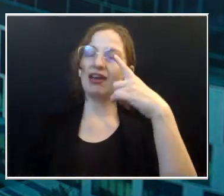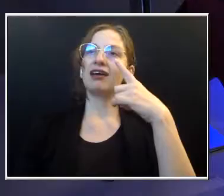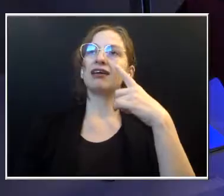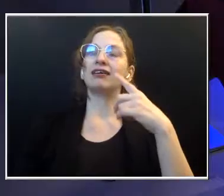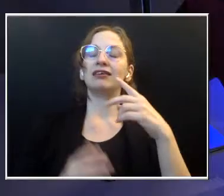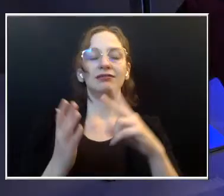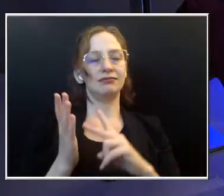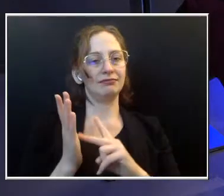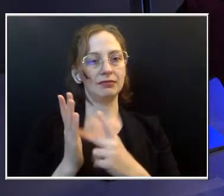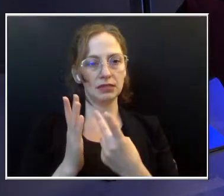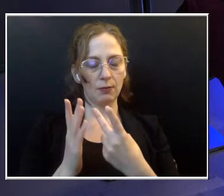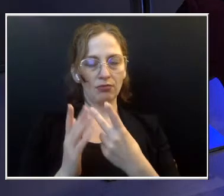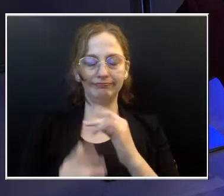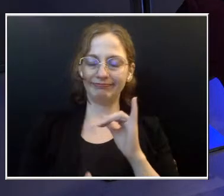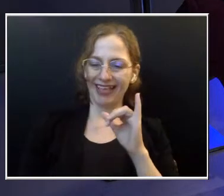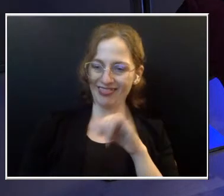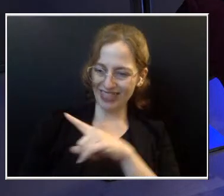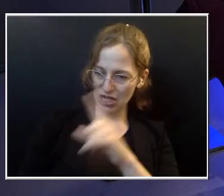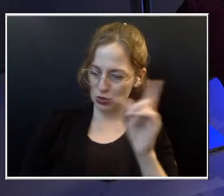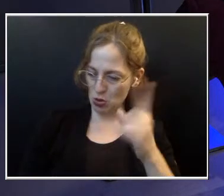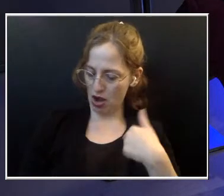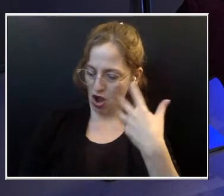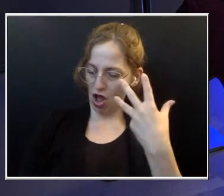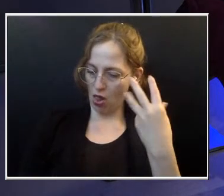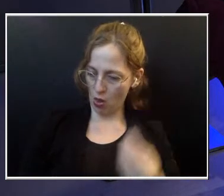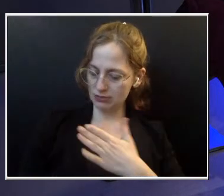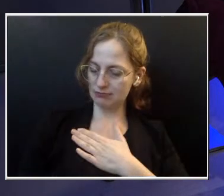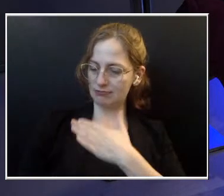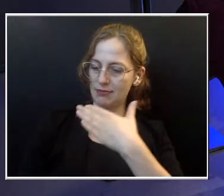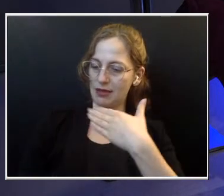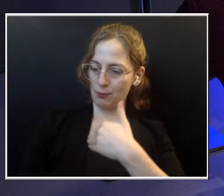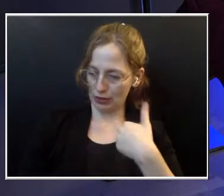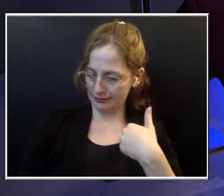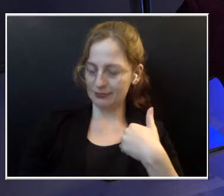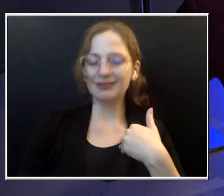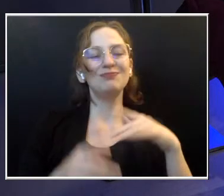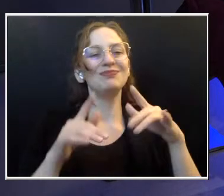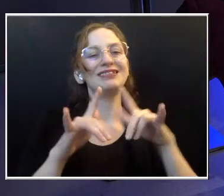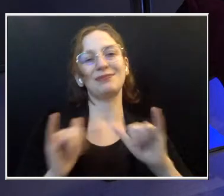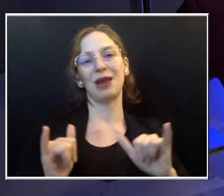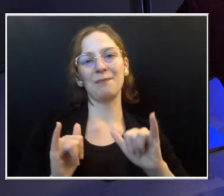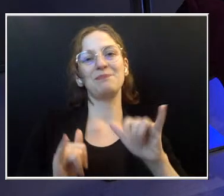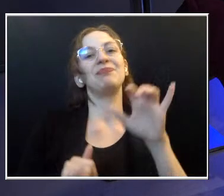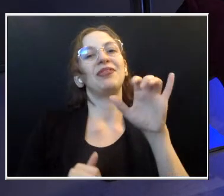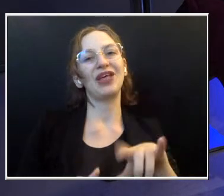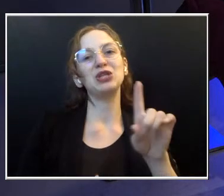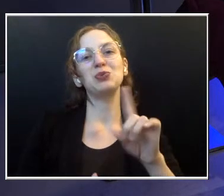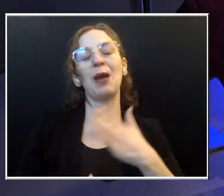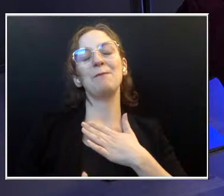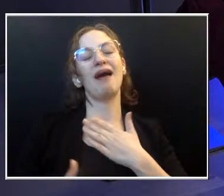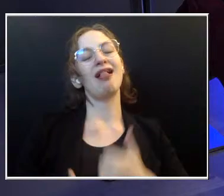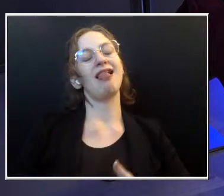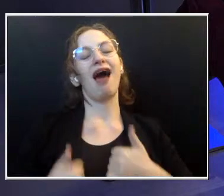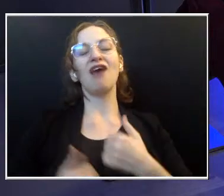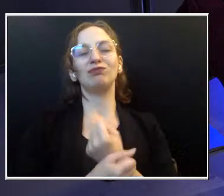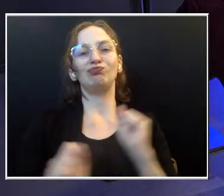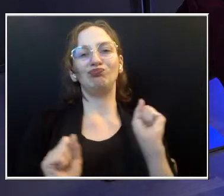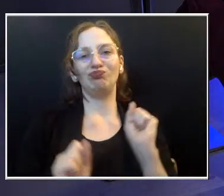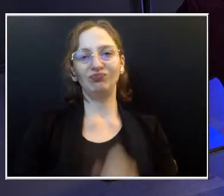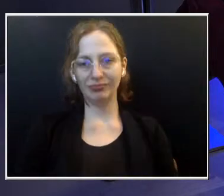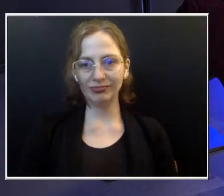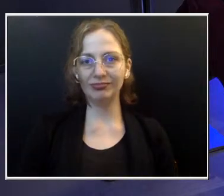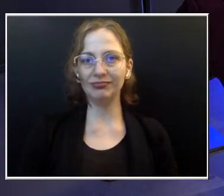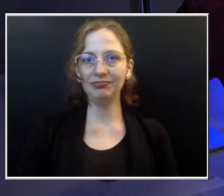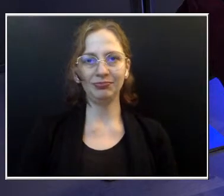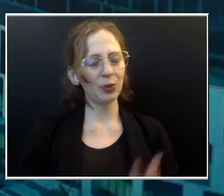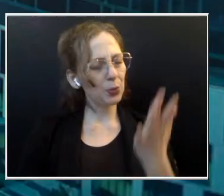that is a really good way of looking at it. So what went into your decision to have reconstruction?